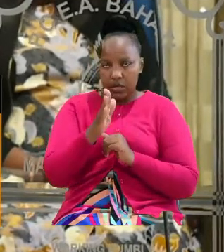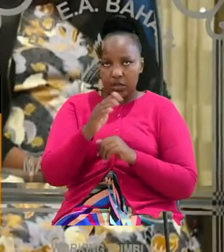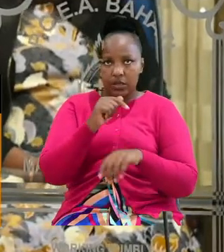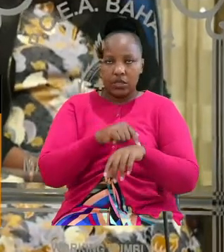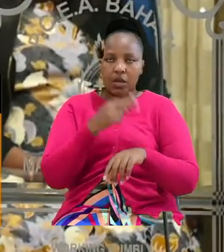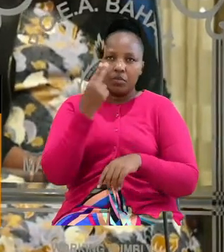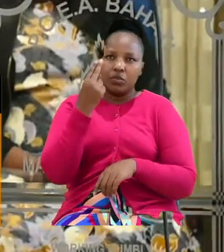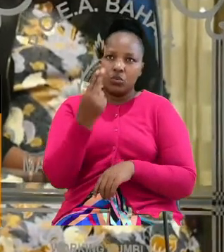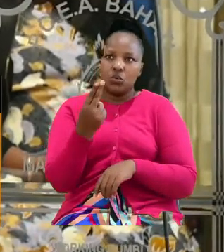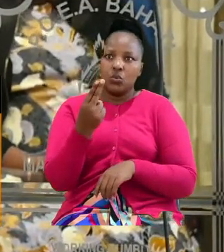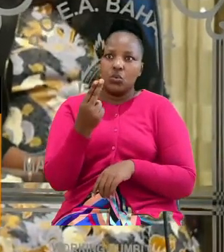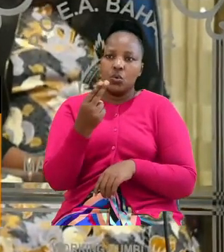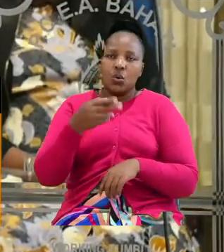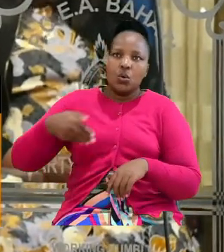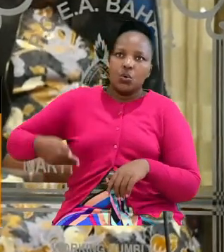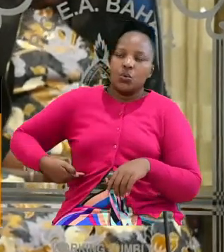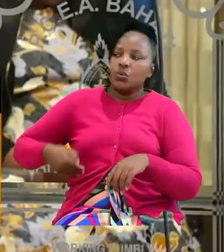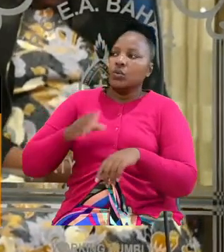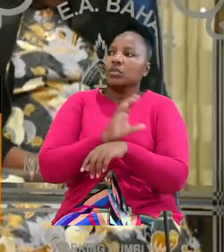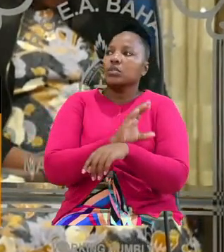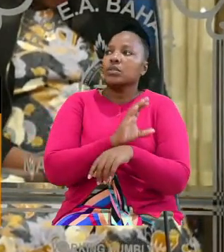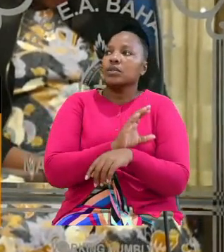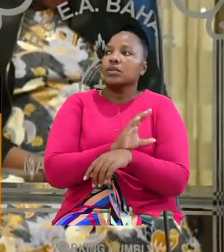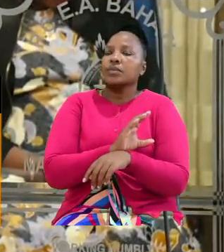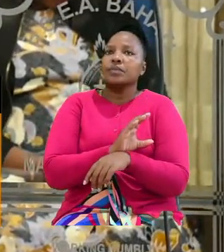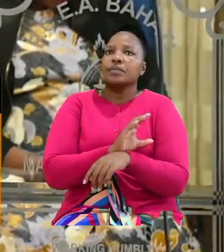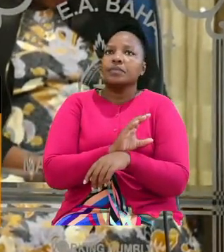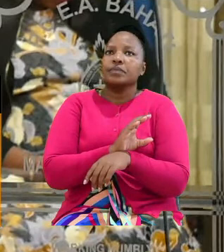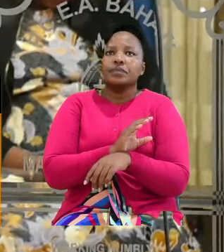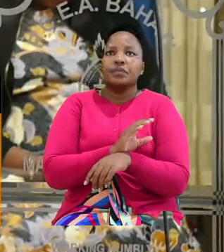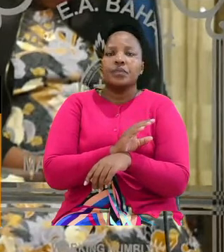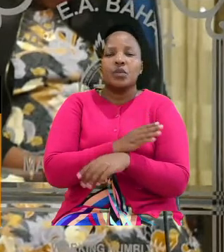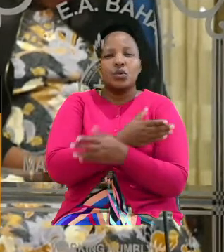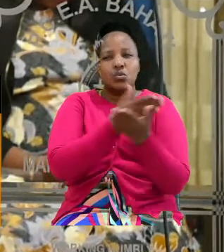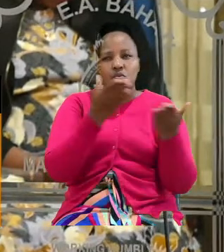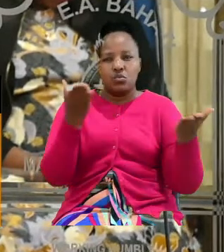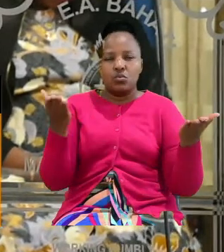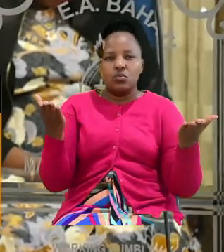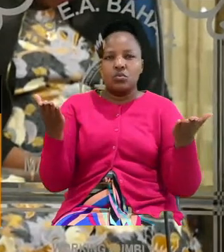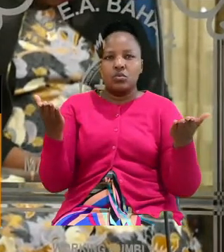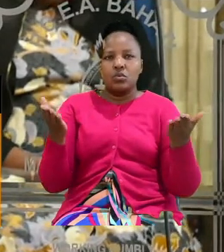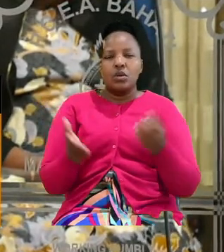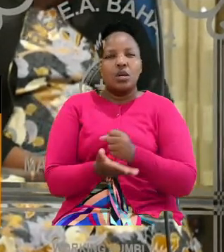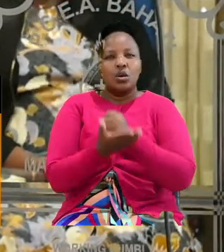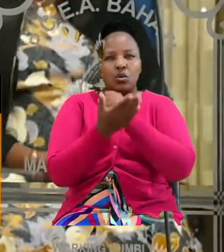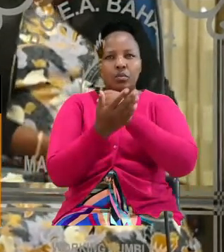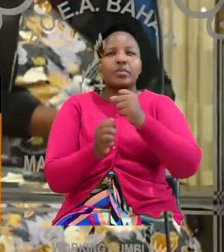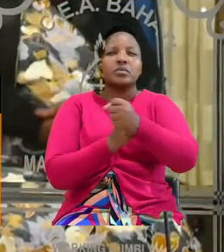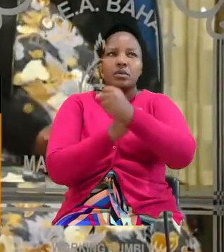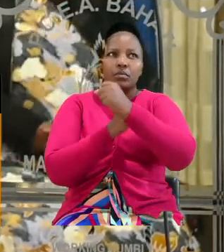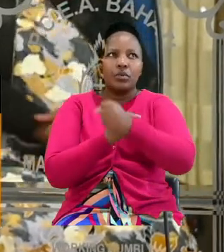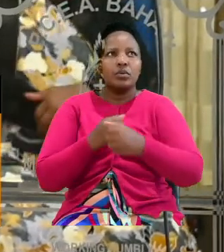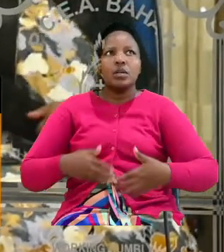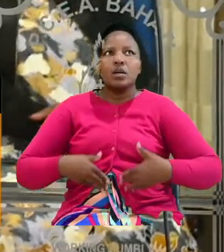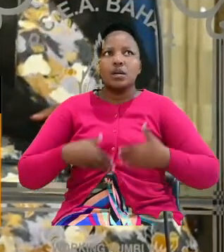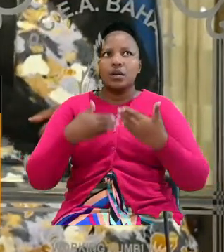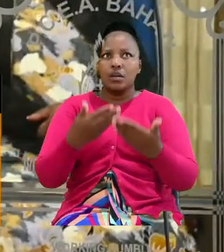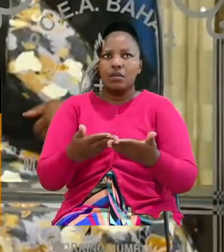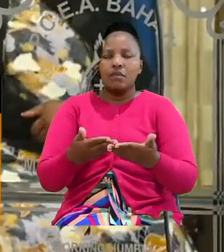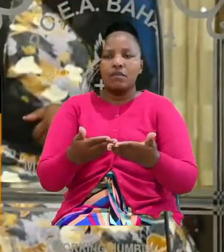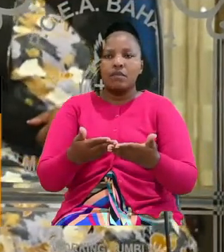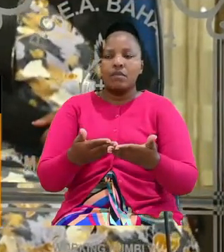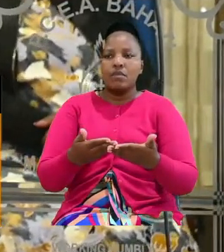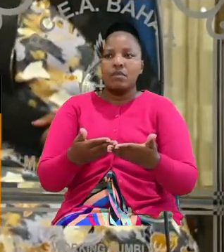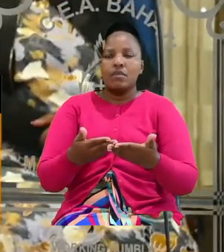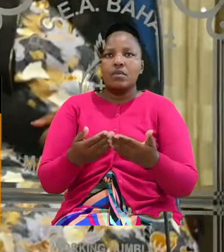p.m. in the youth church. And she is requesting us to support her. And I